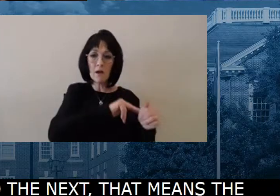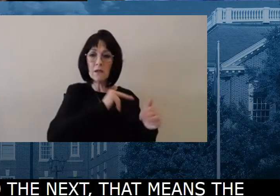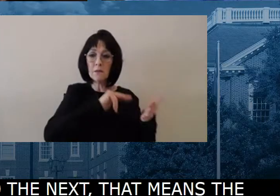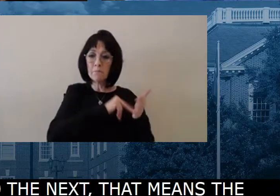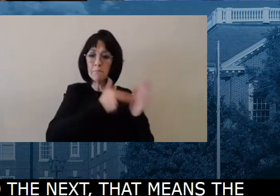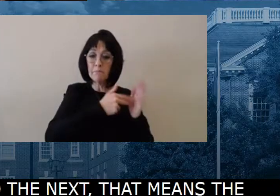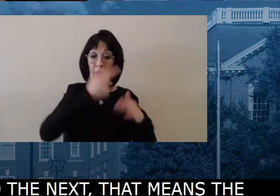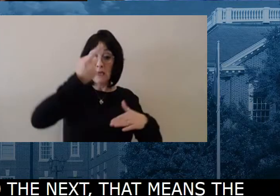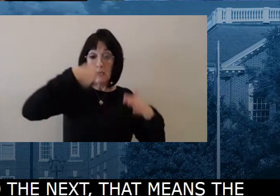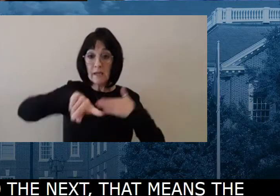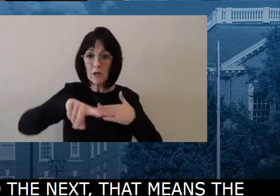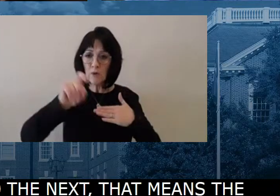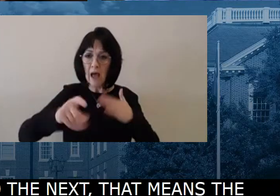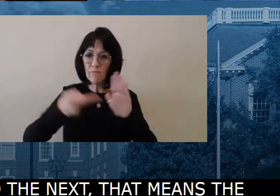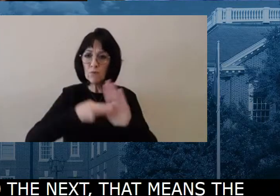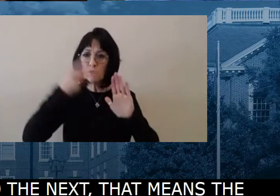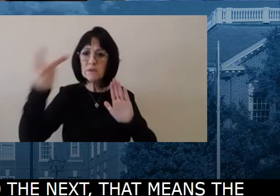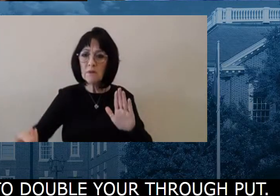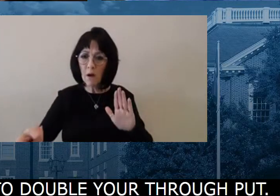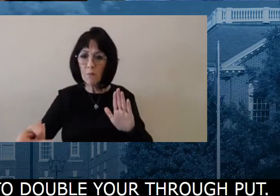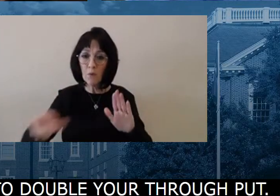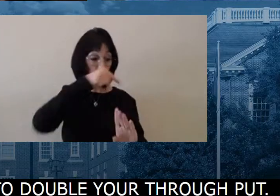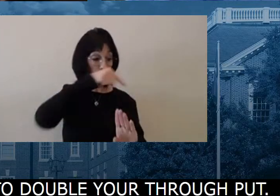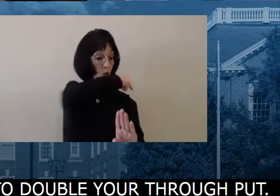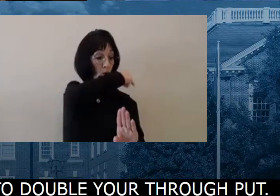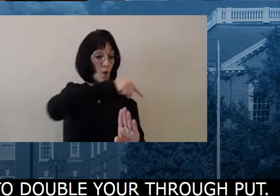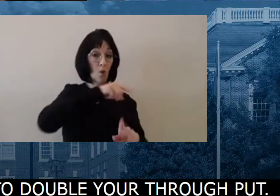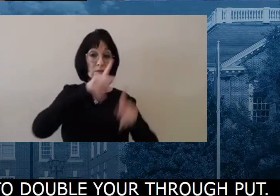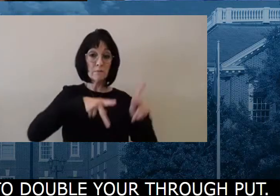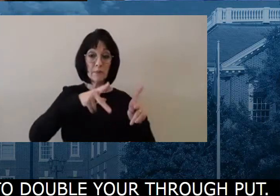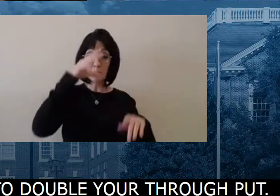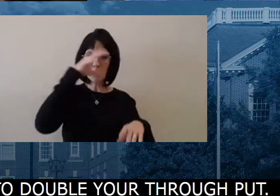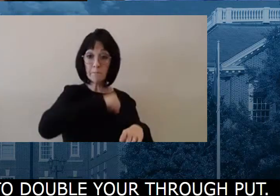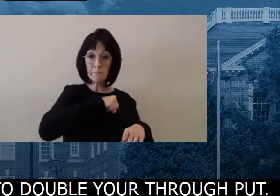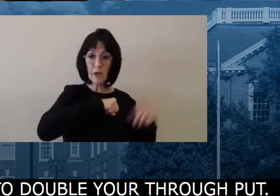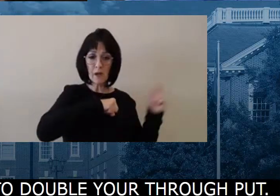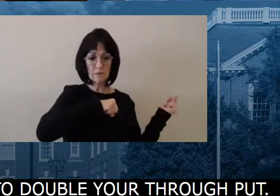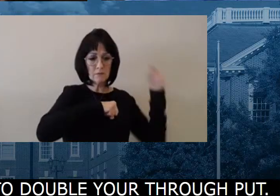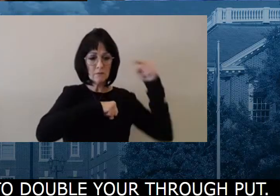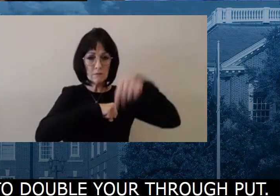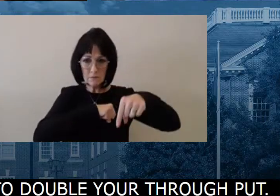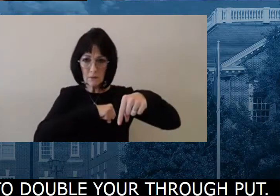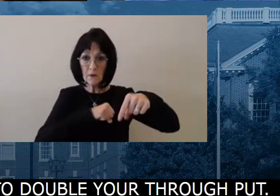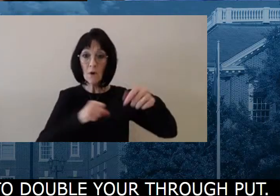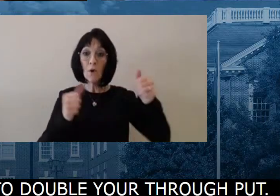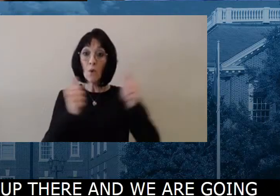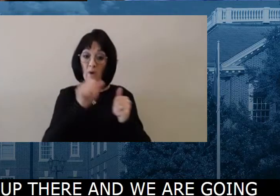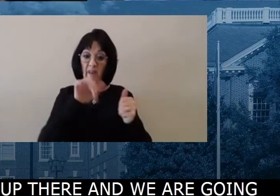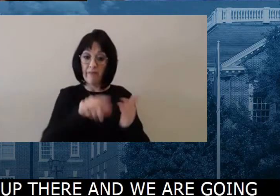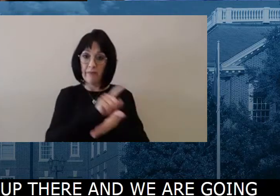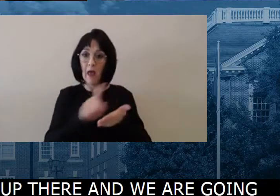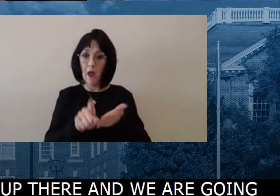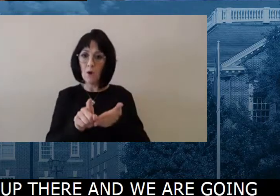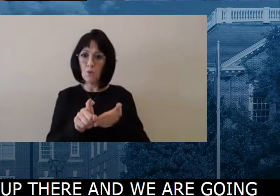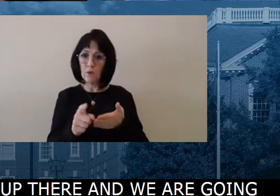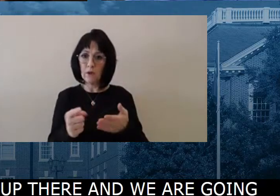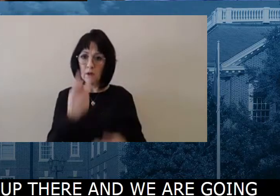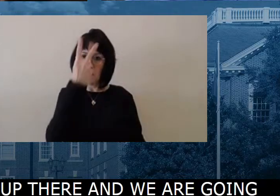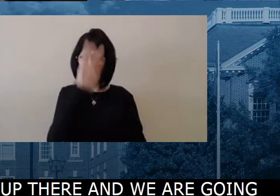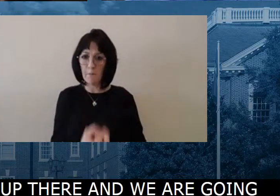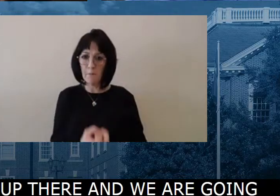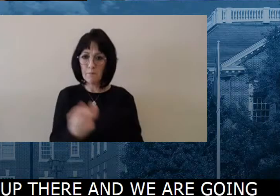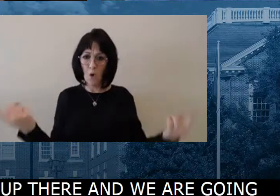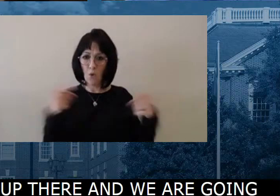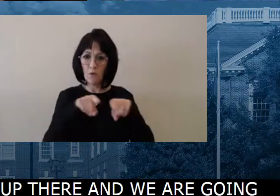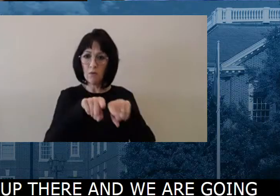ways to move those out so that we can kind of catch up with the allocation that we're getting going forward, if that makes